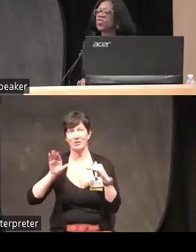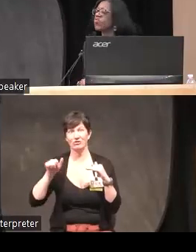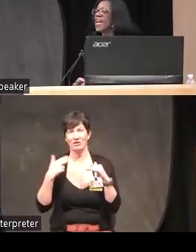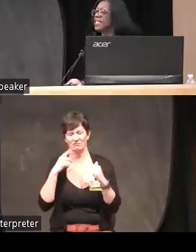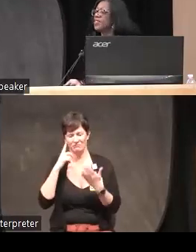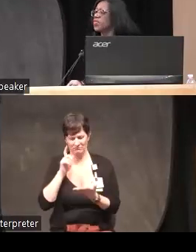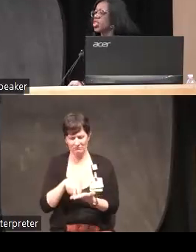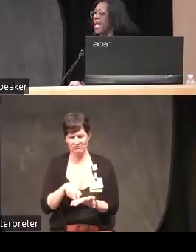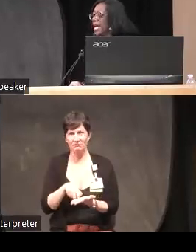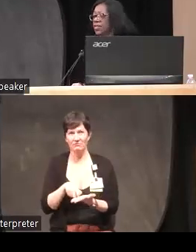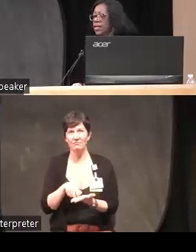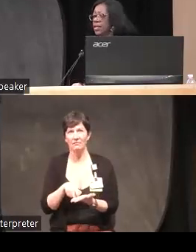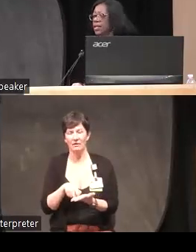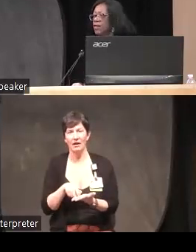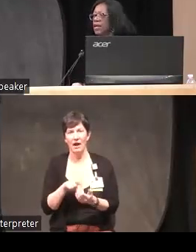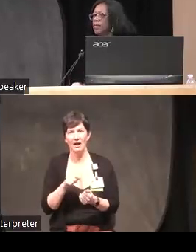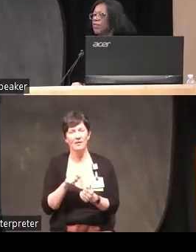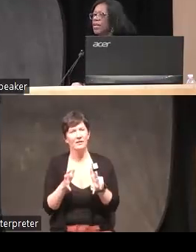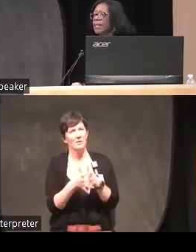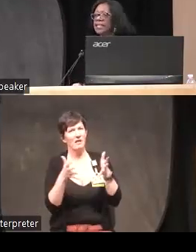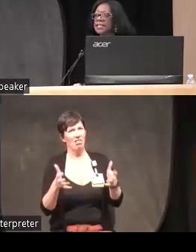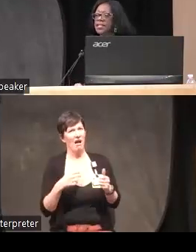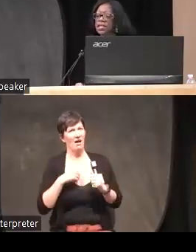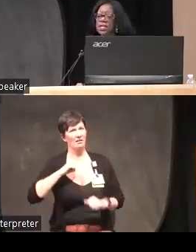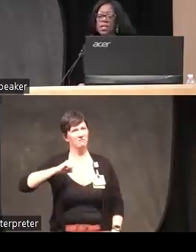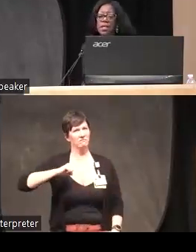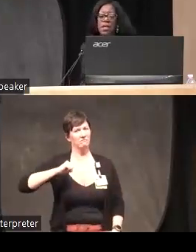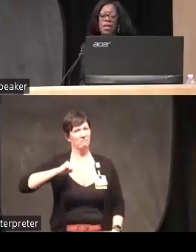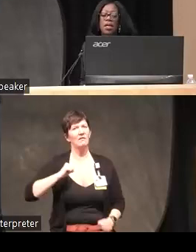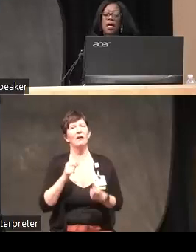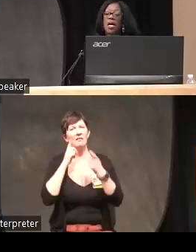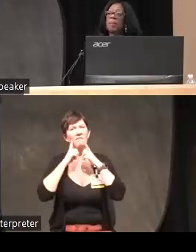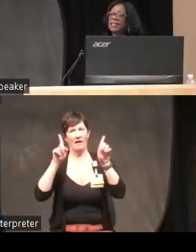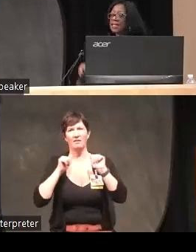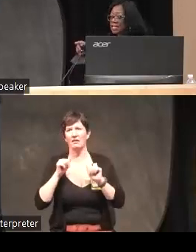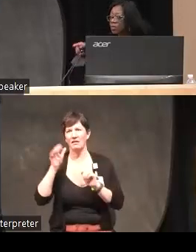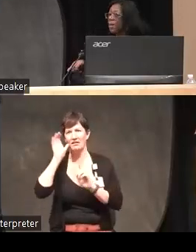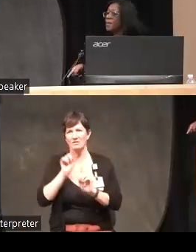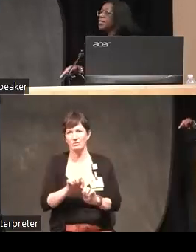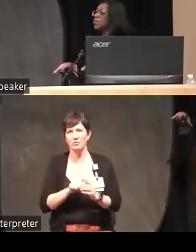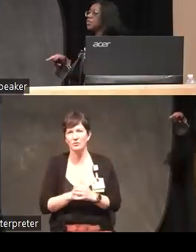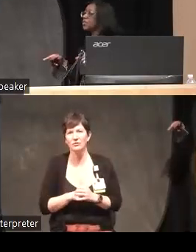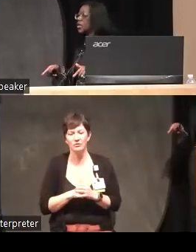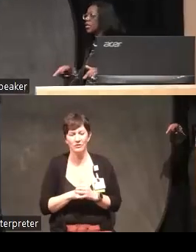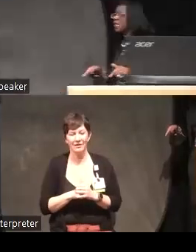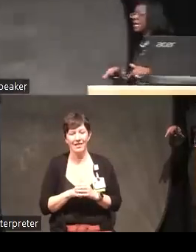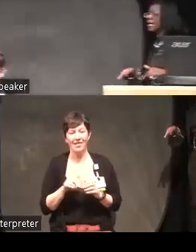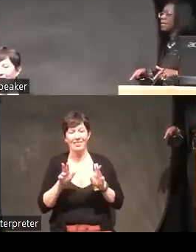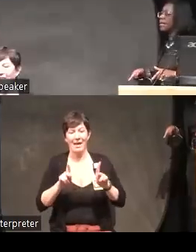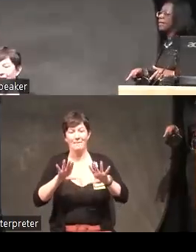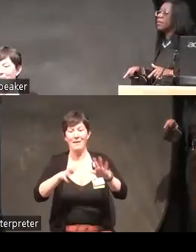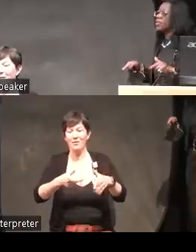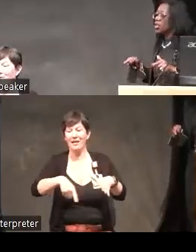experienced a great deal of derision, actually, right, before anybody listened to her, but said this population, which is majority